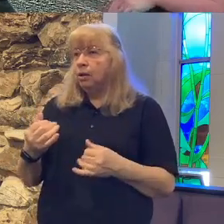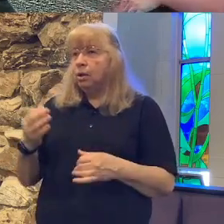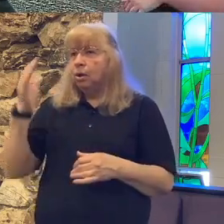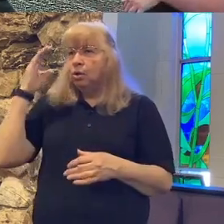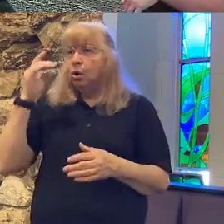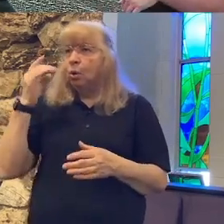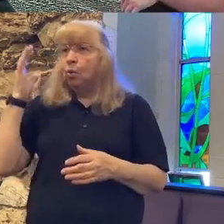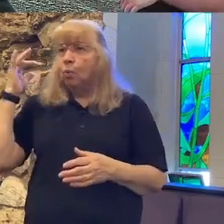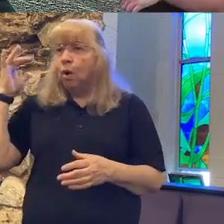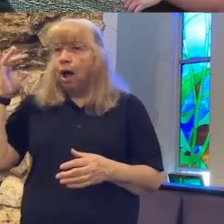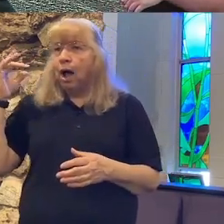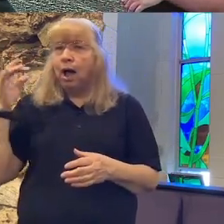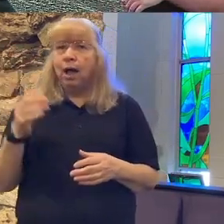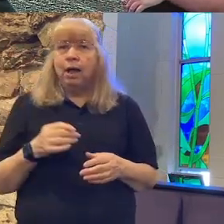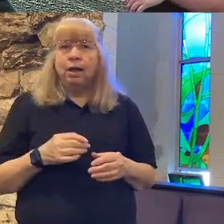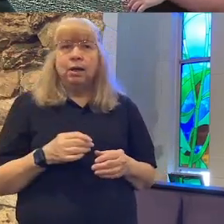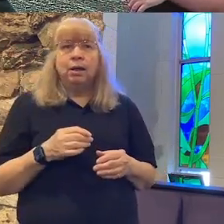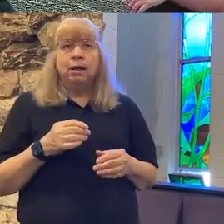Red represents